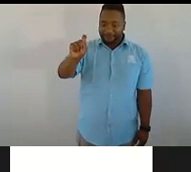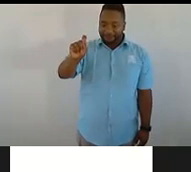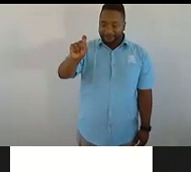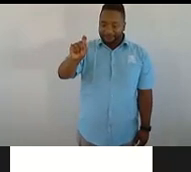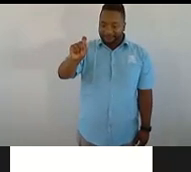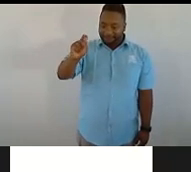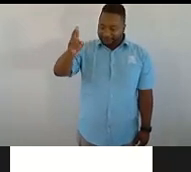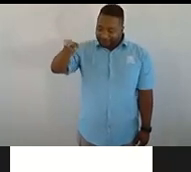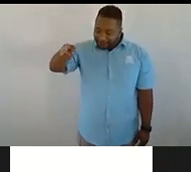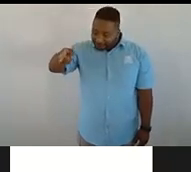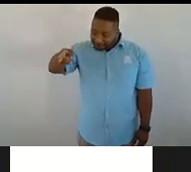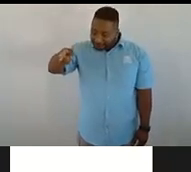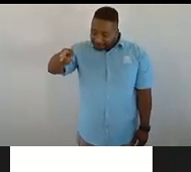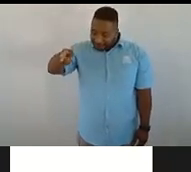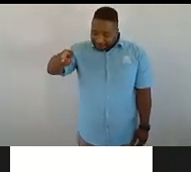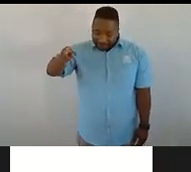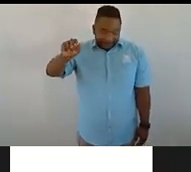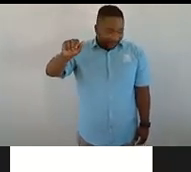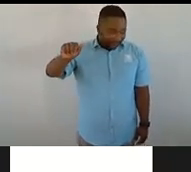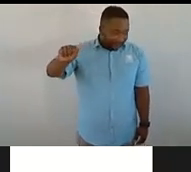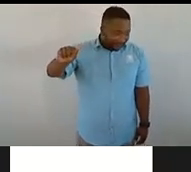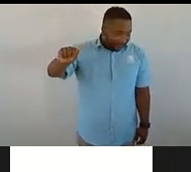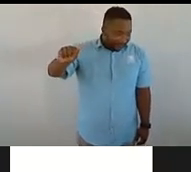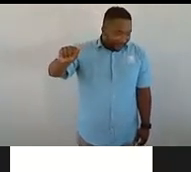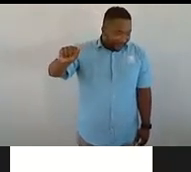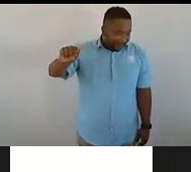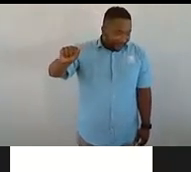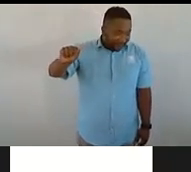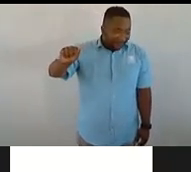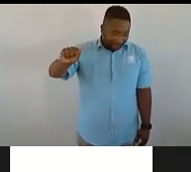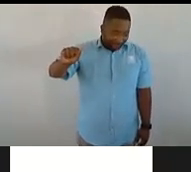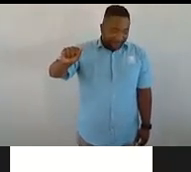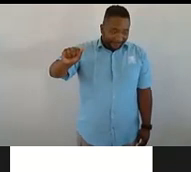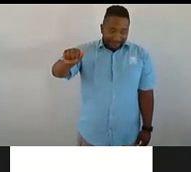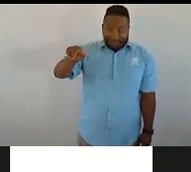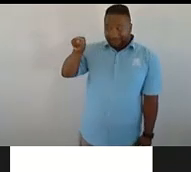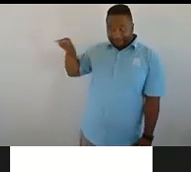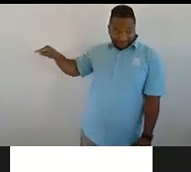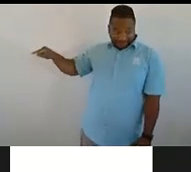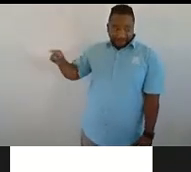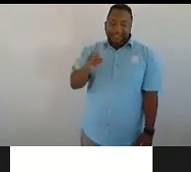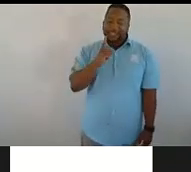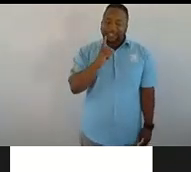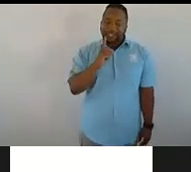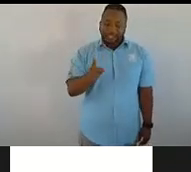his right shoulder. And he has a nice, consistent tempo.